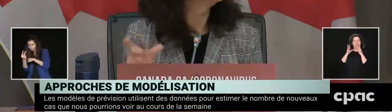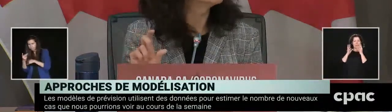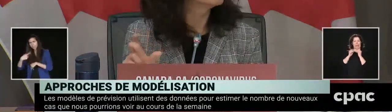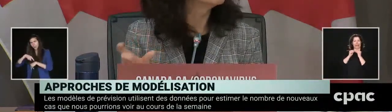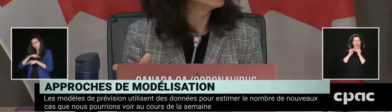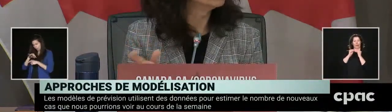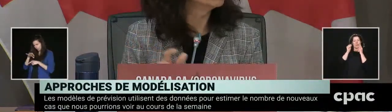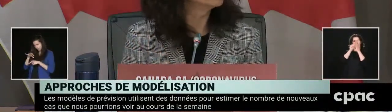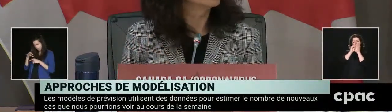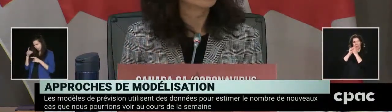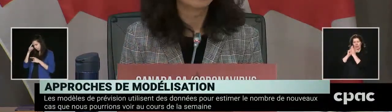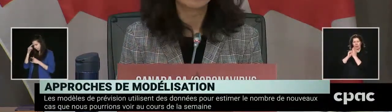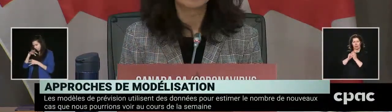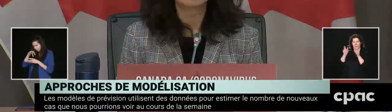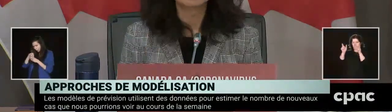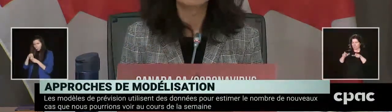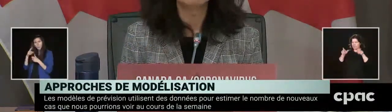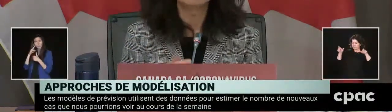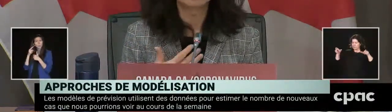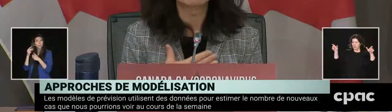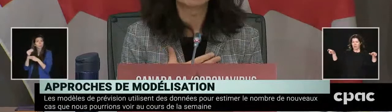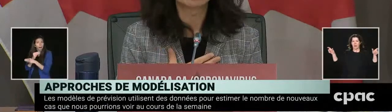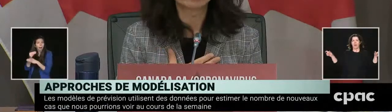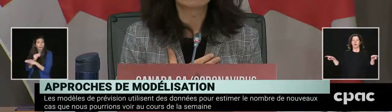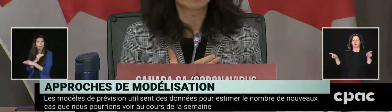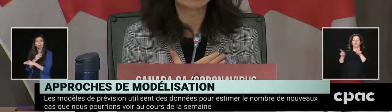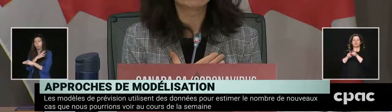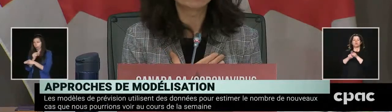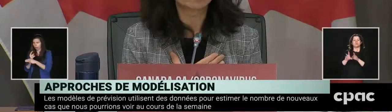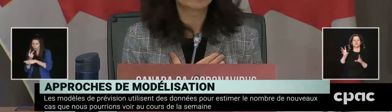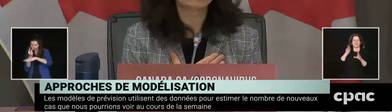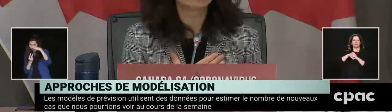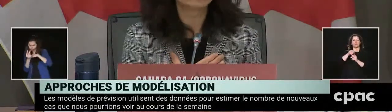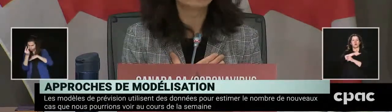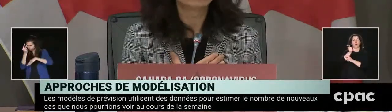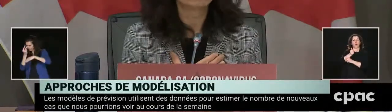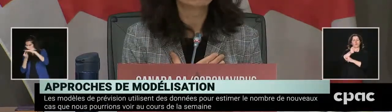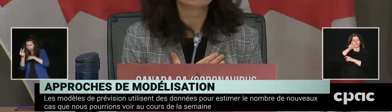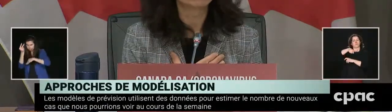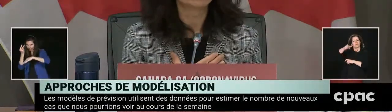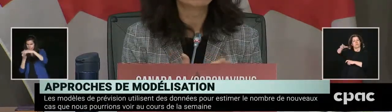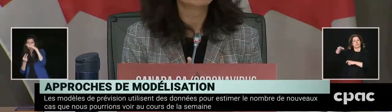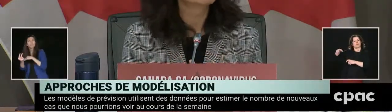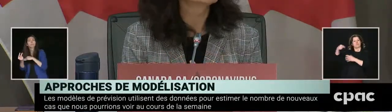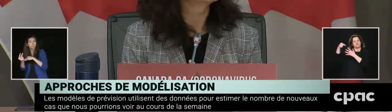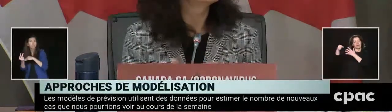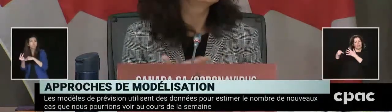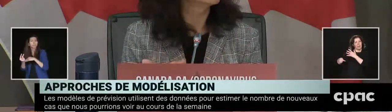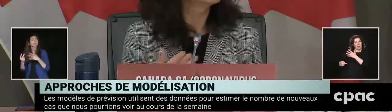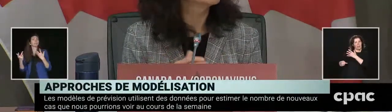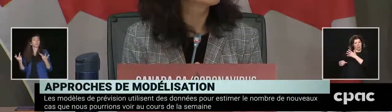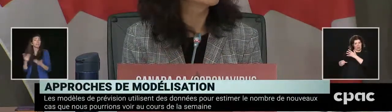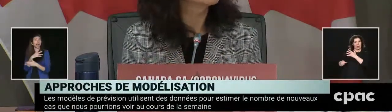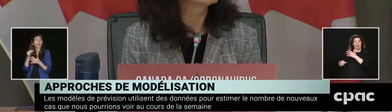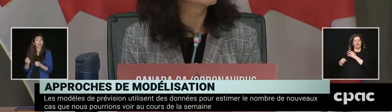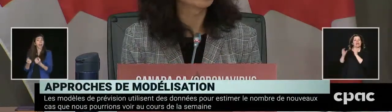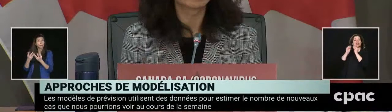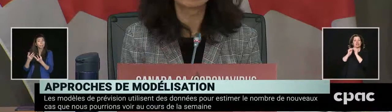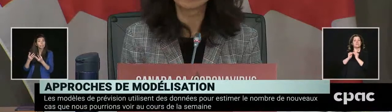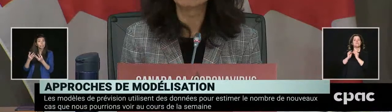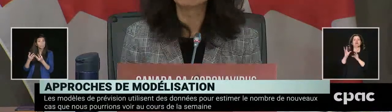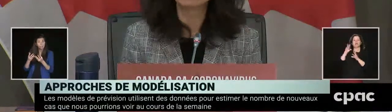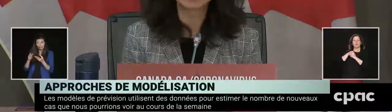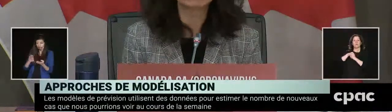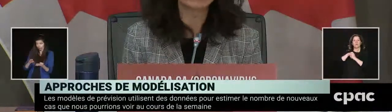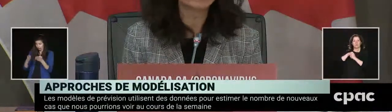sensitivity around each of those numbers. And even our case fatality, or what we call the sort of crew case fatality